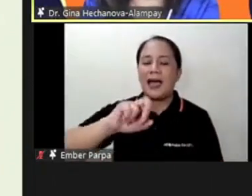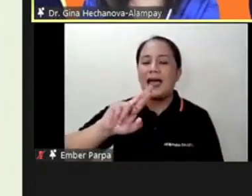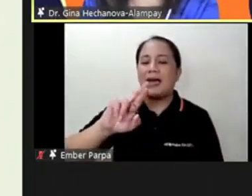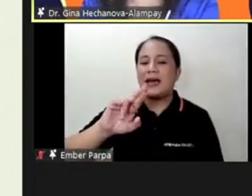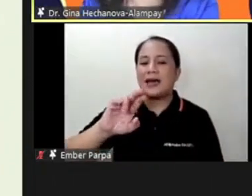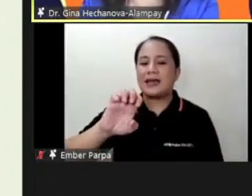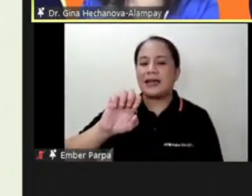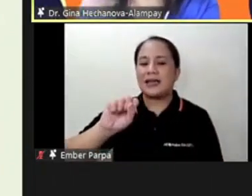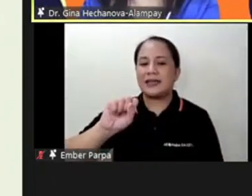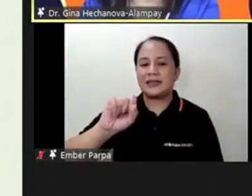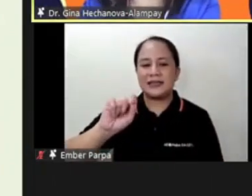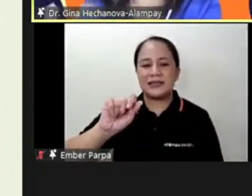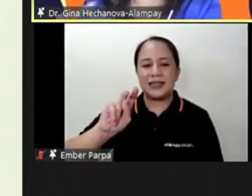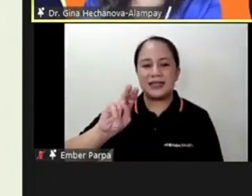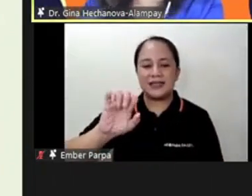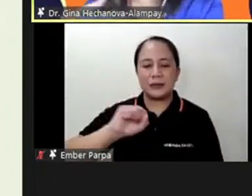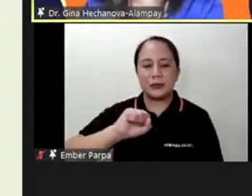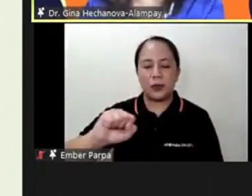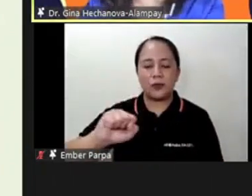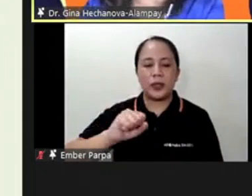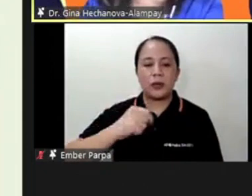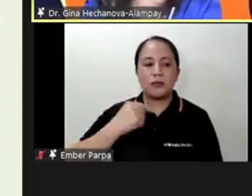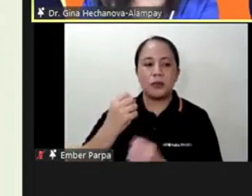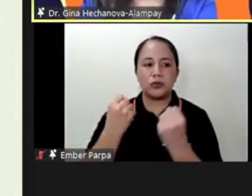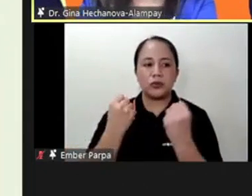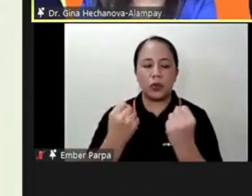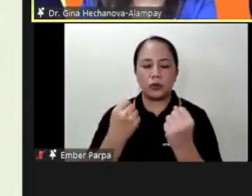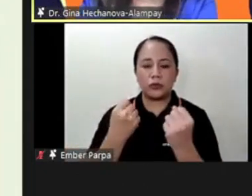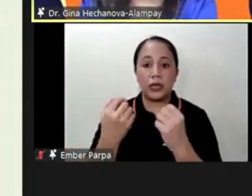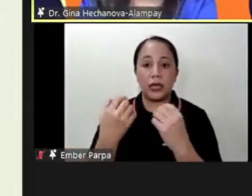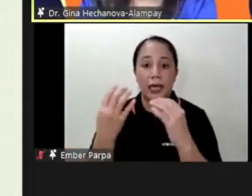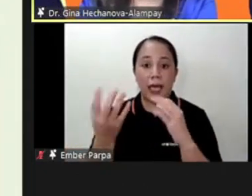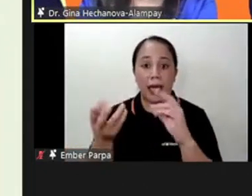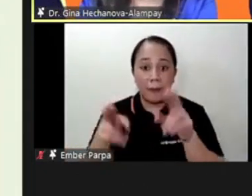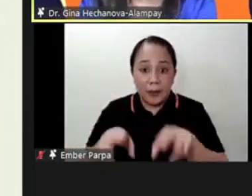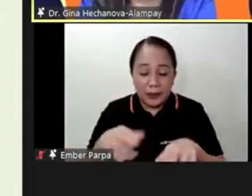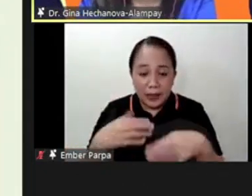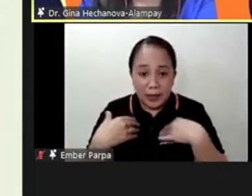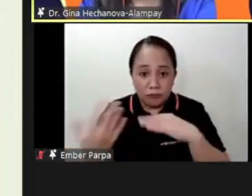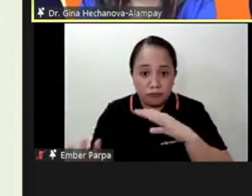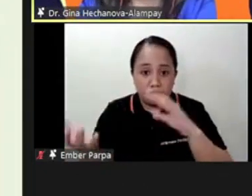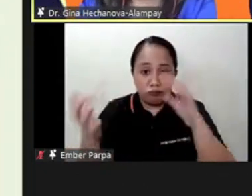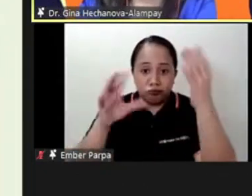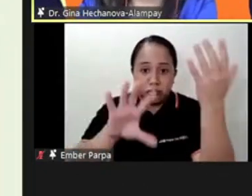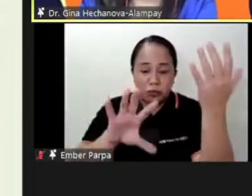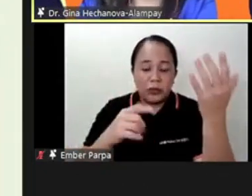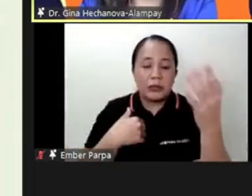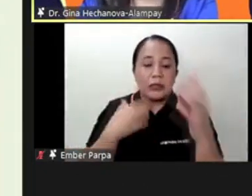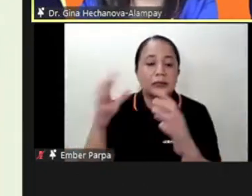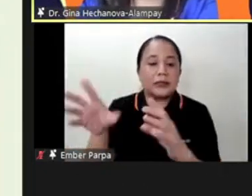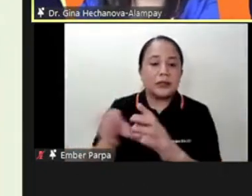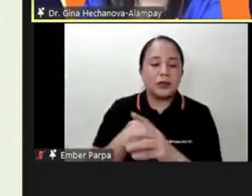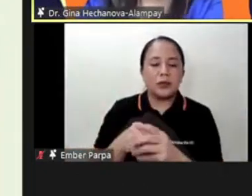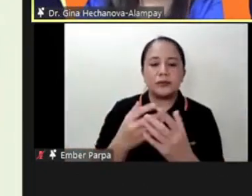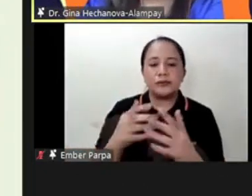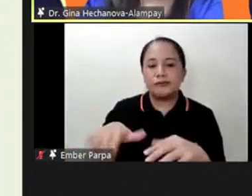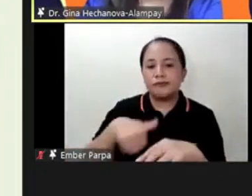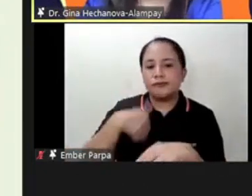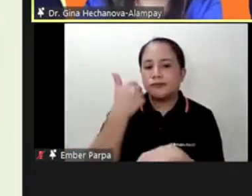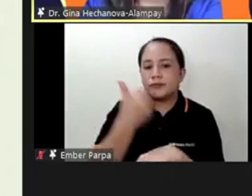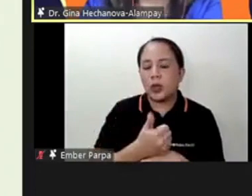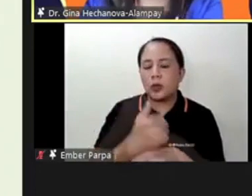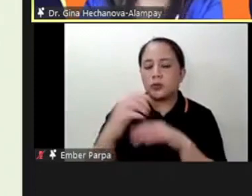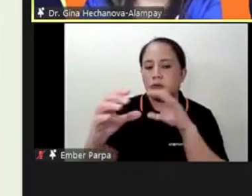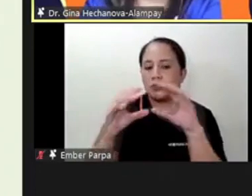more strong, no? When a disaster comes. But this include putting up